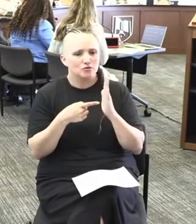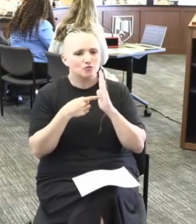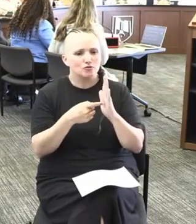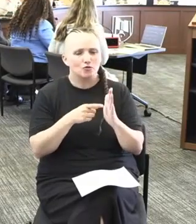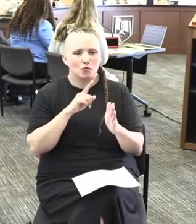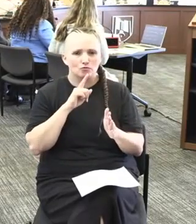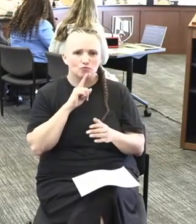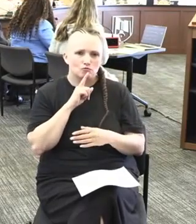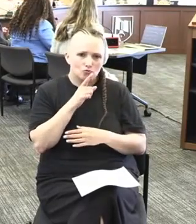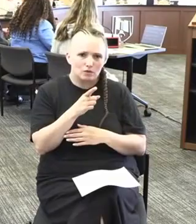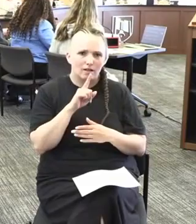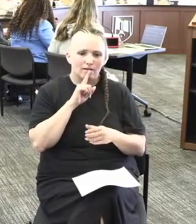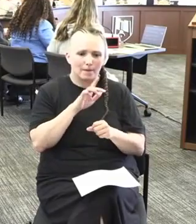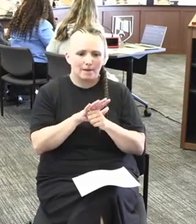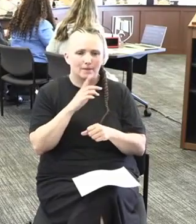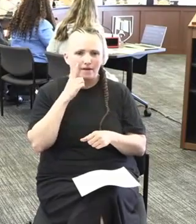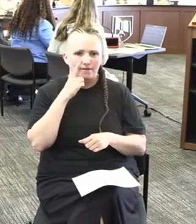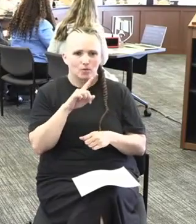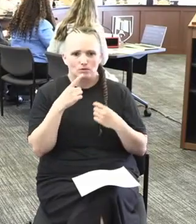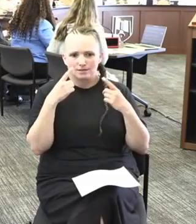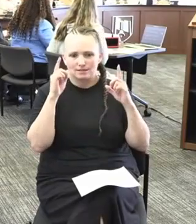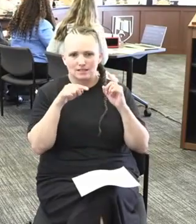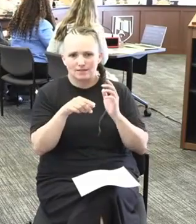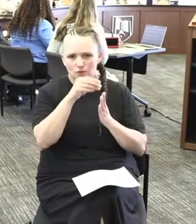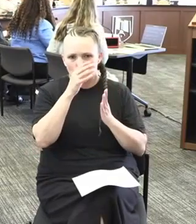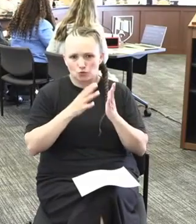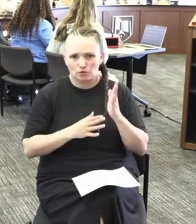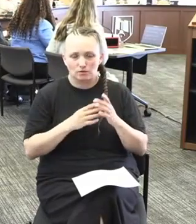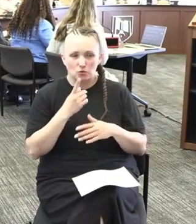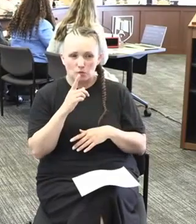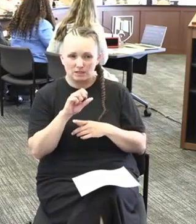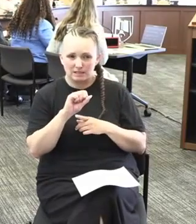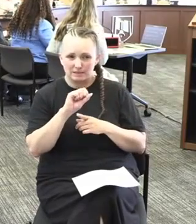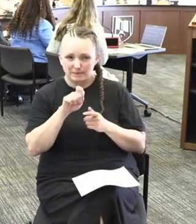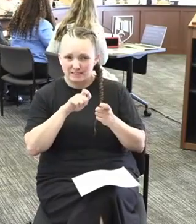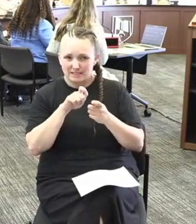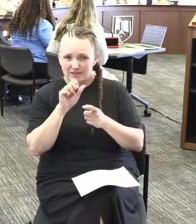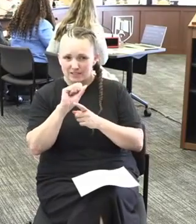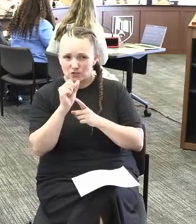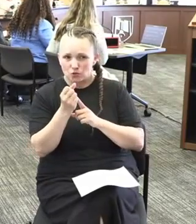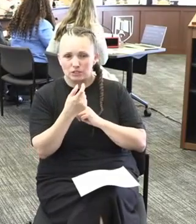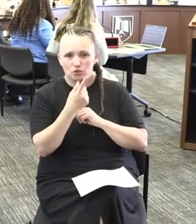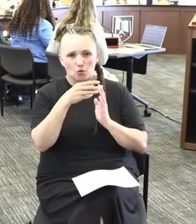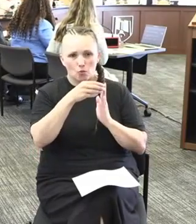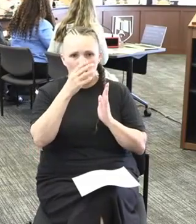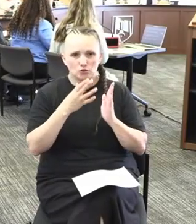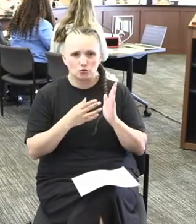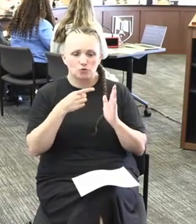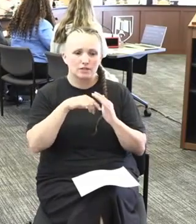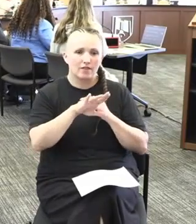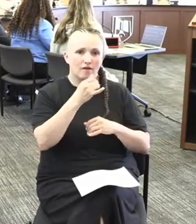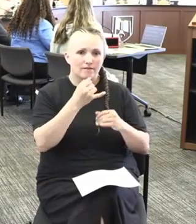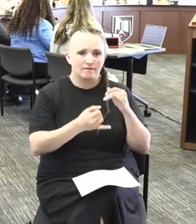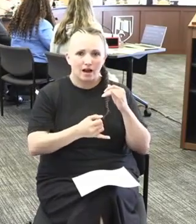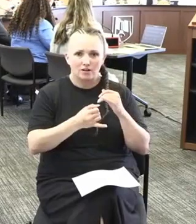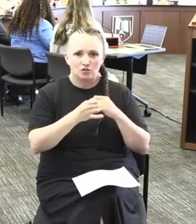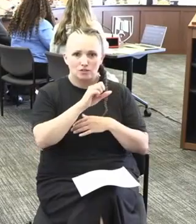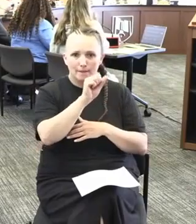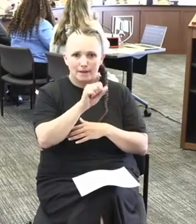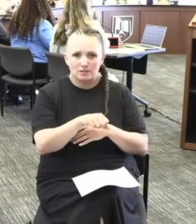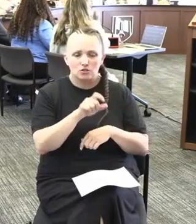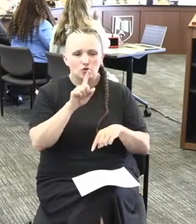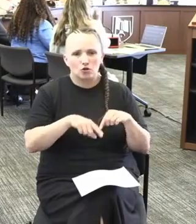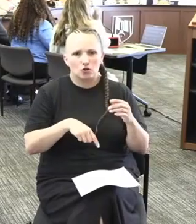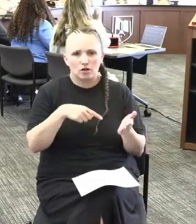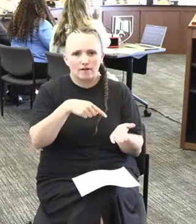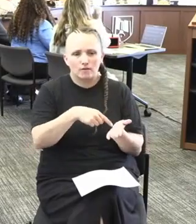commitment to the success of her students. Actually, in one instance, she had a student who was in their final semester, could not